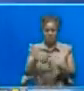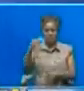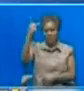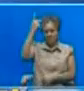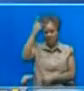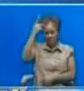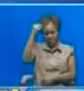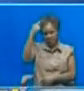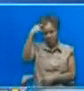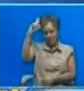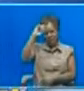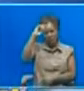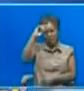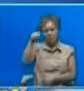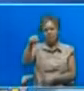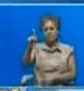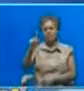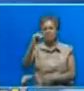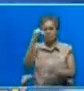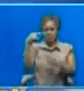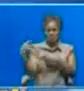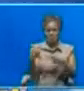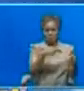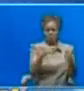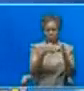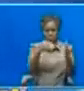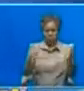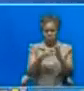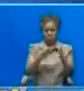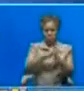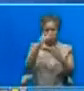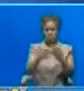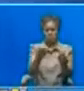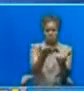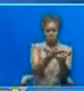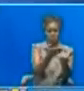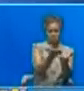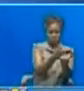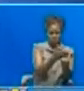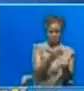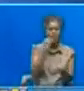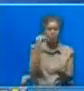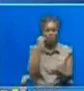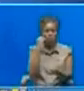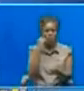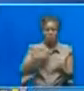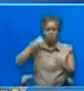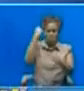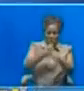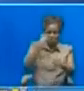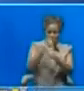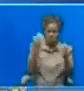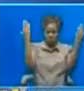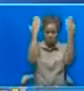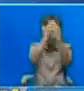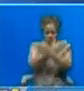counterpart, Waithaka Mwangi, have taken the fight against illegal packaging of potatoes to the roads. In an overnight operation along the